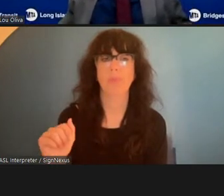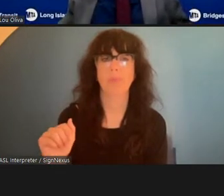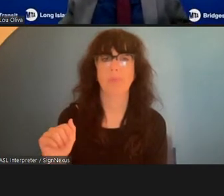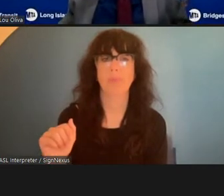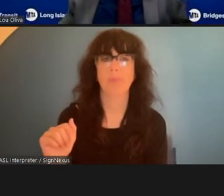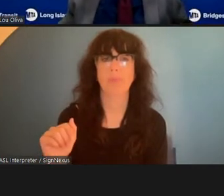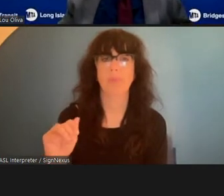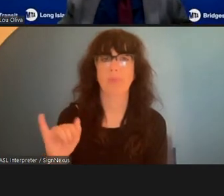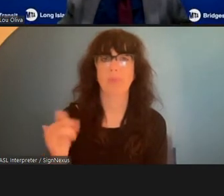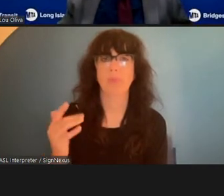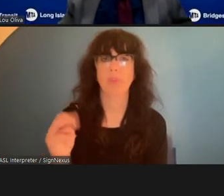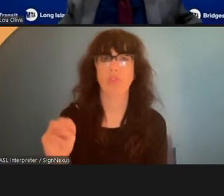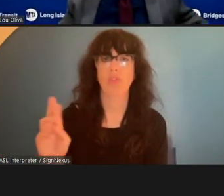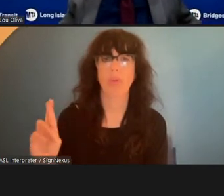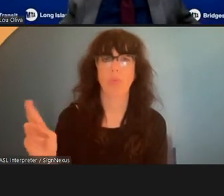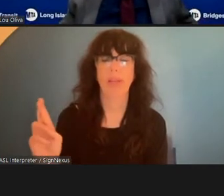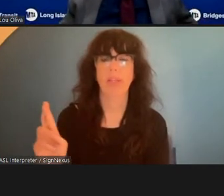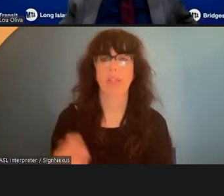jim reyes